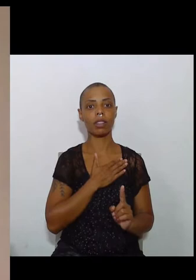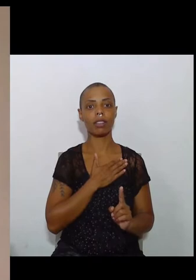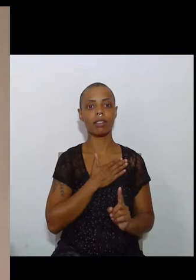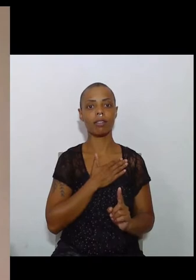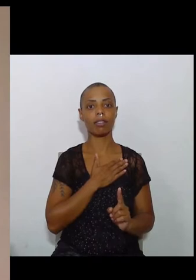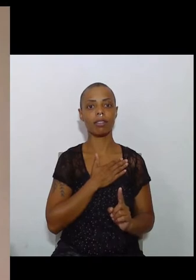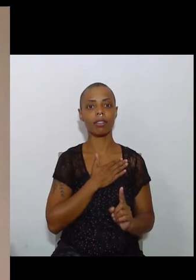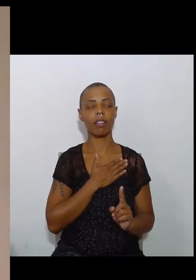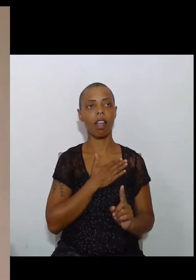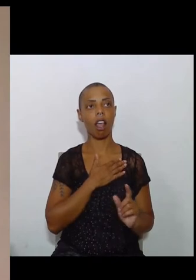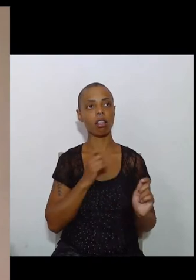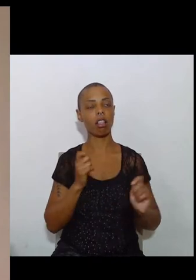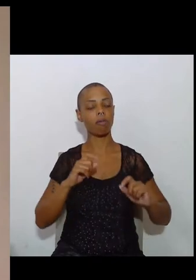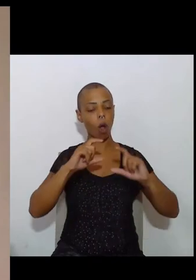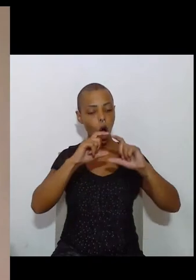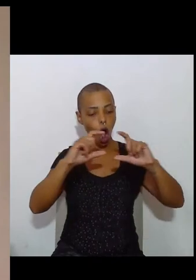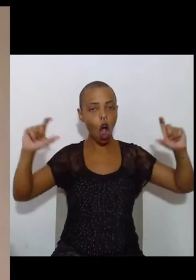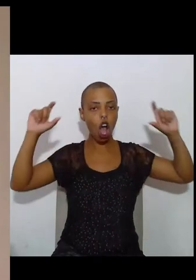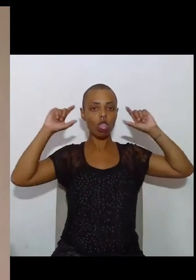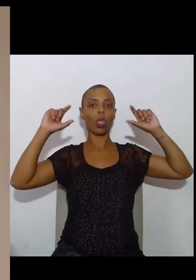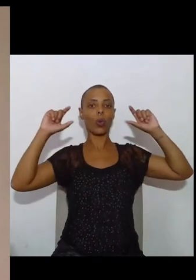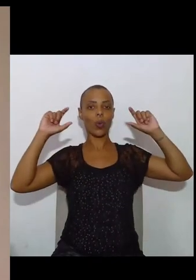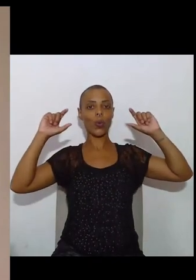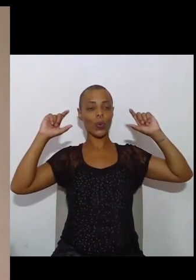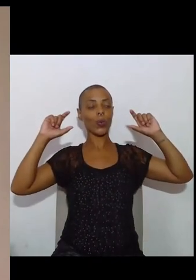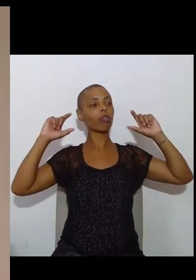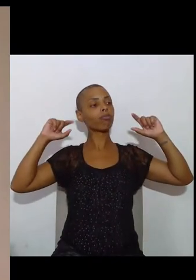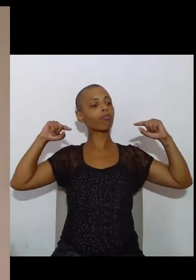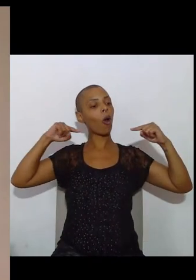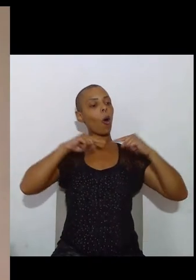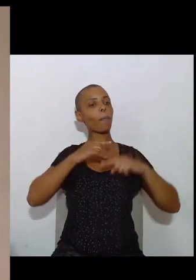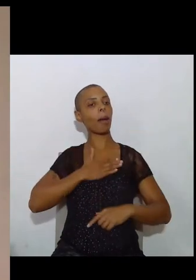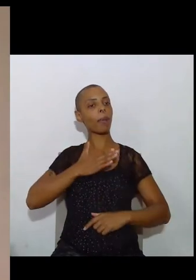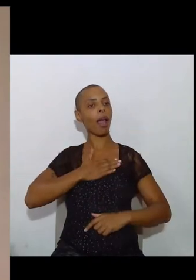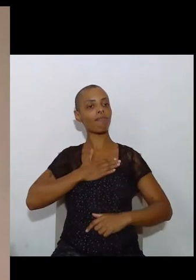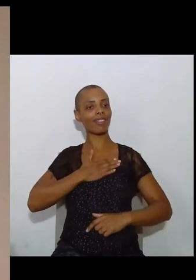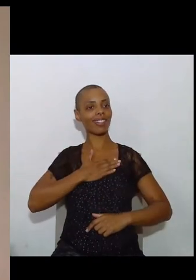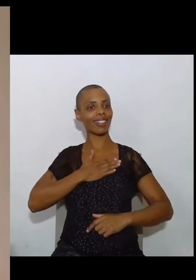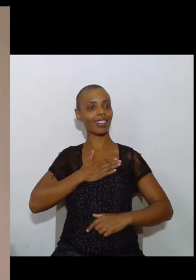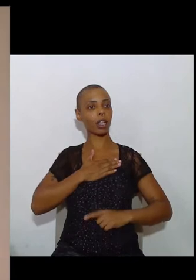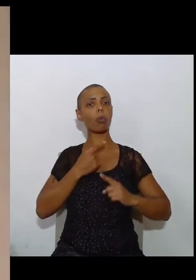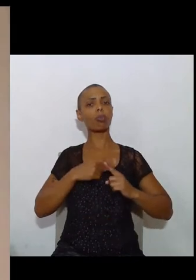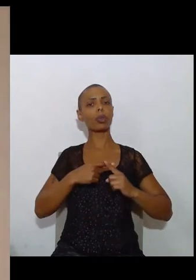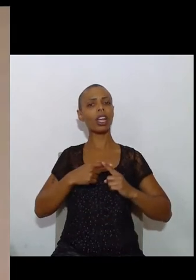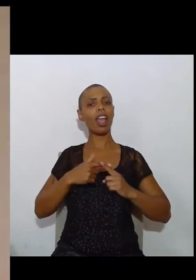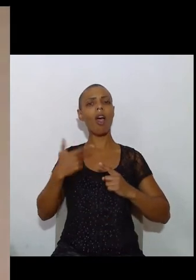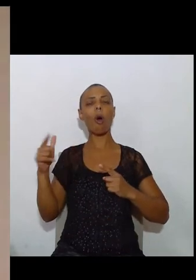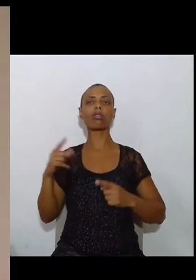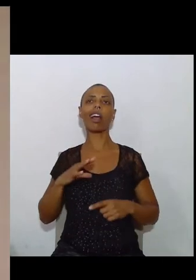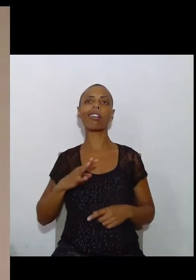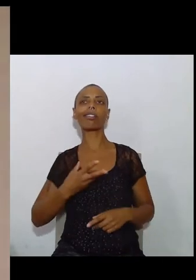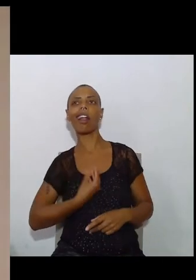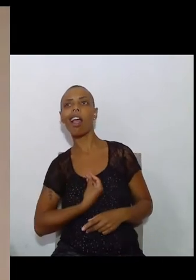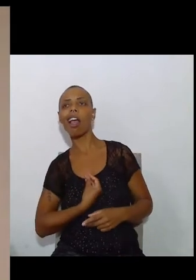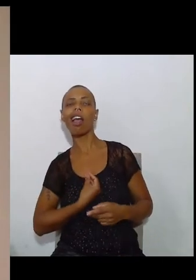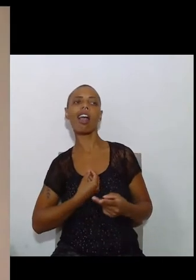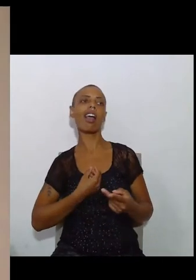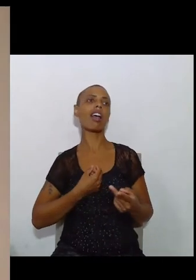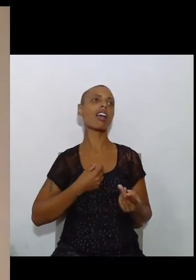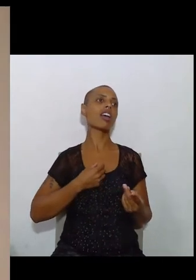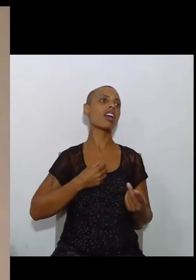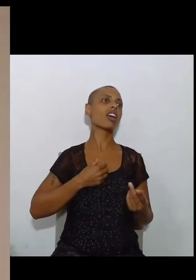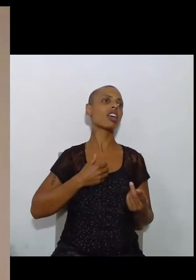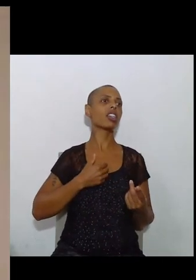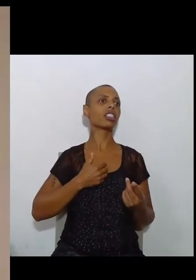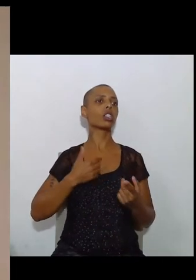it is the only label that fits me the other words